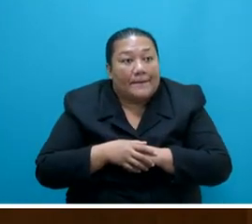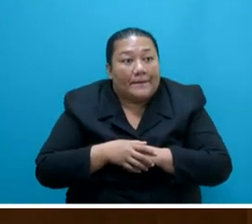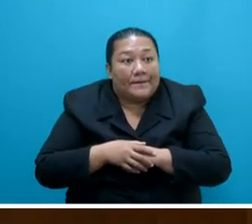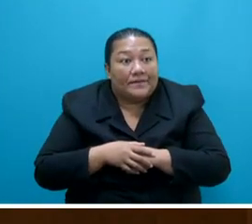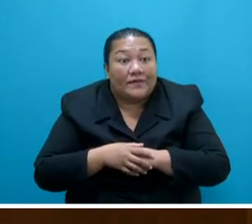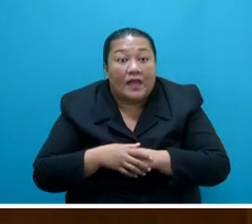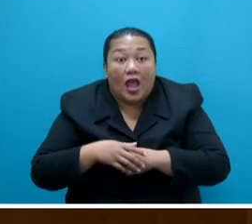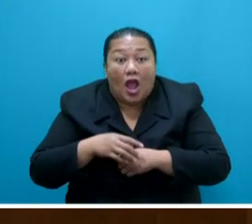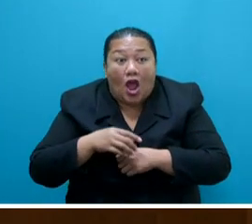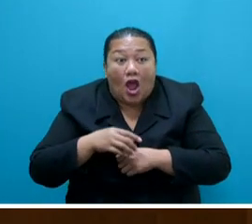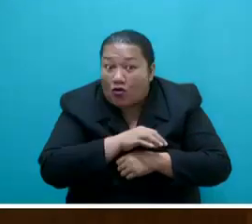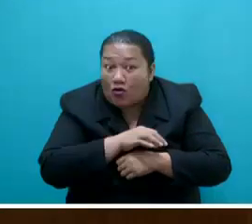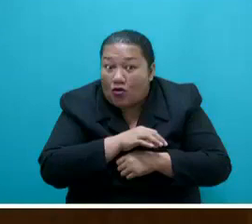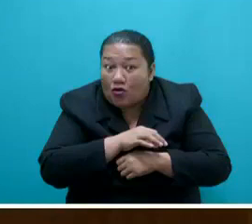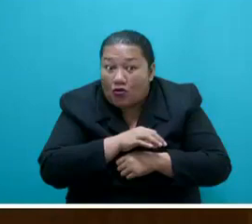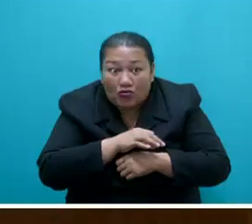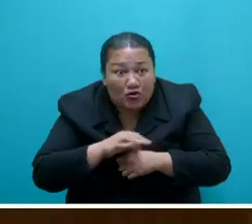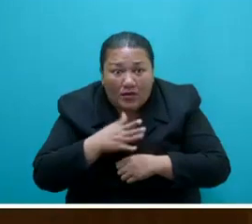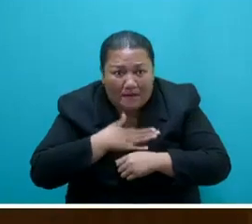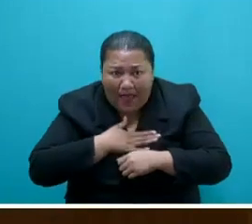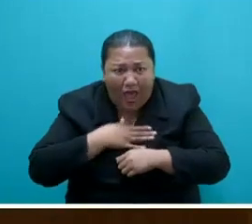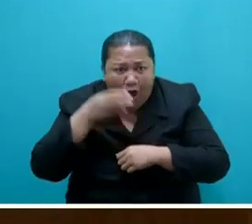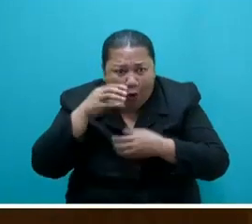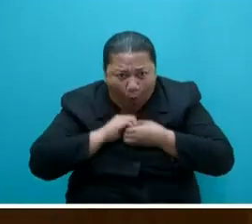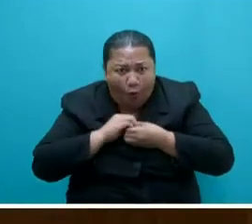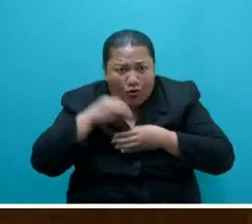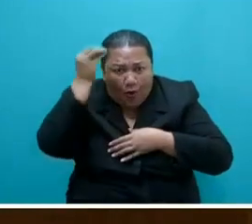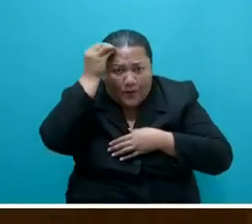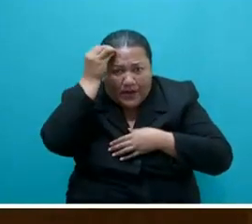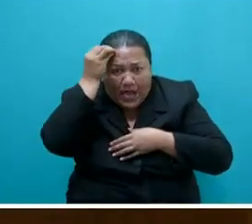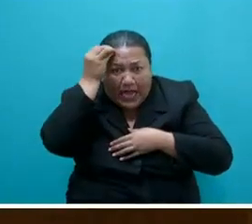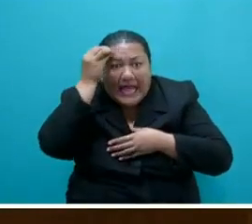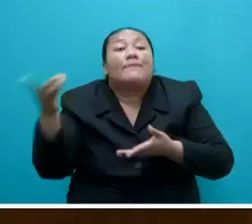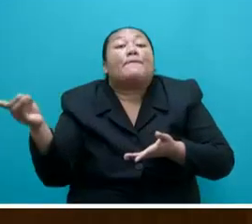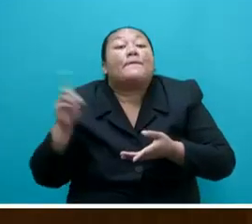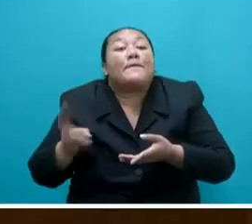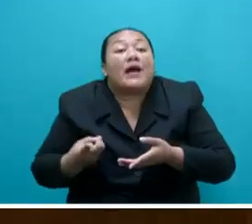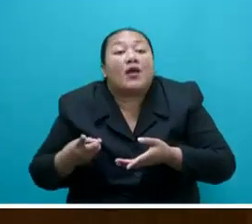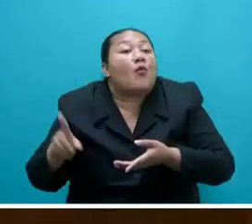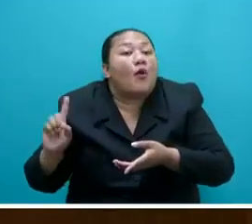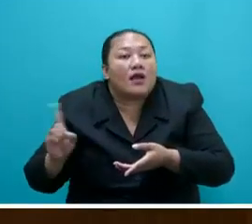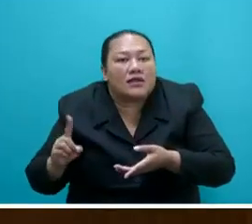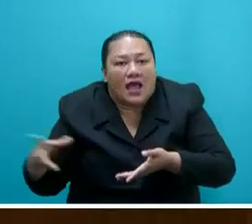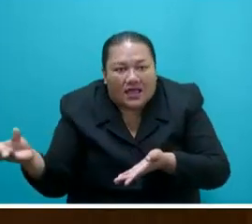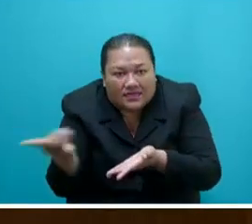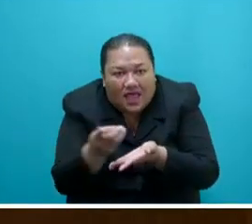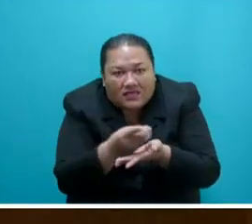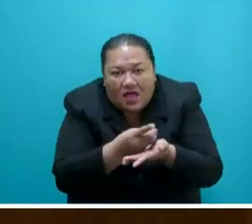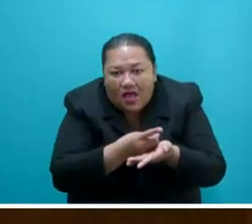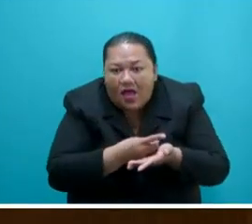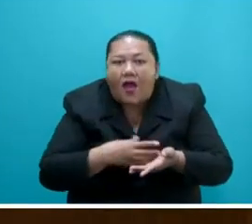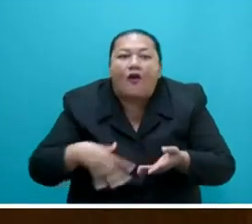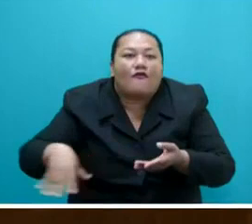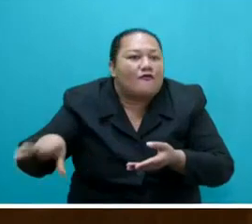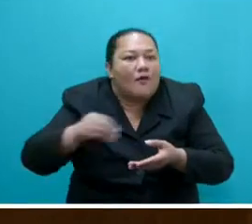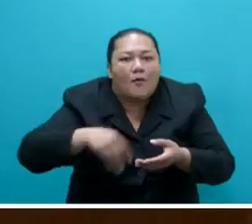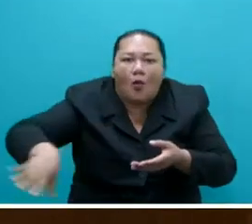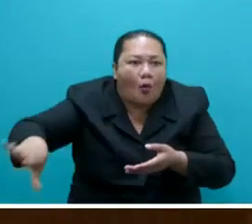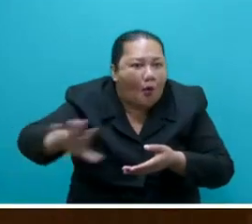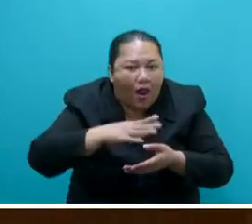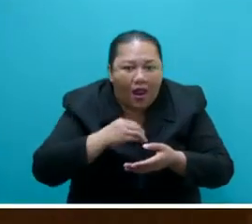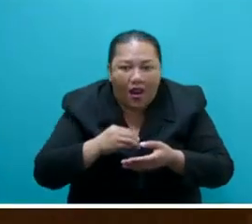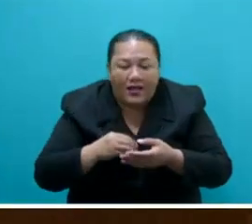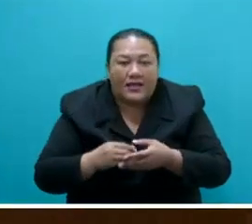are conclusions drawn from data verified by independent third-party agencies like the IMF, the World Bank, the